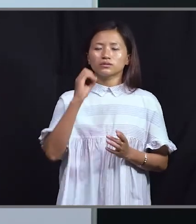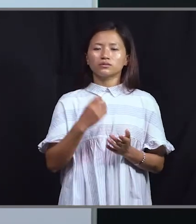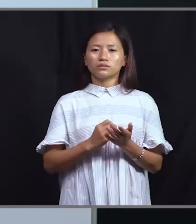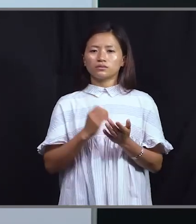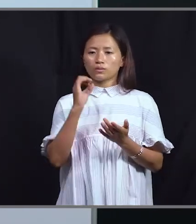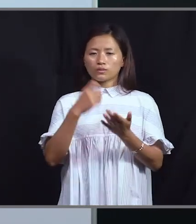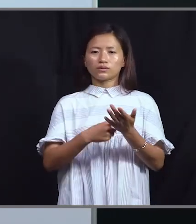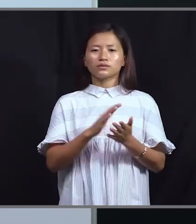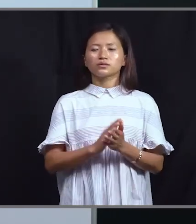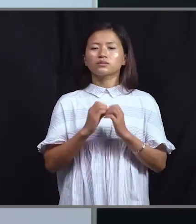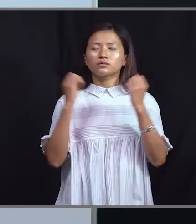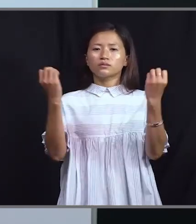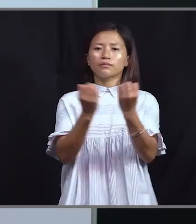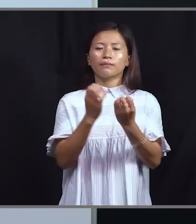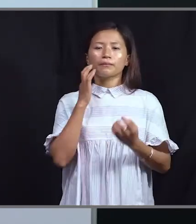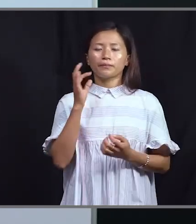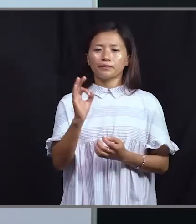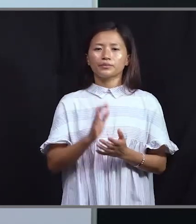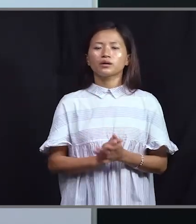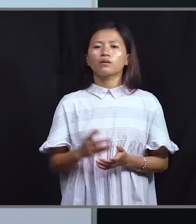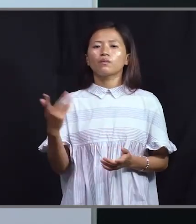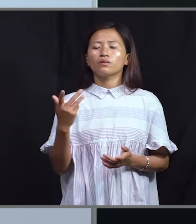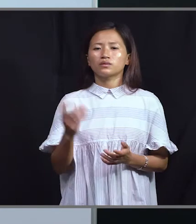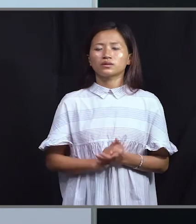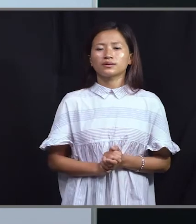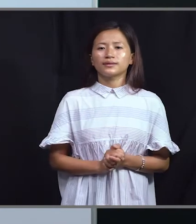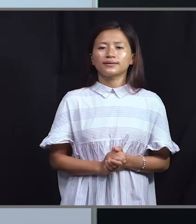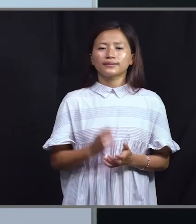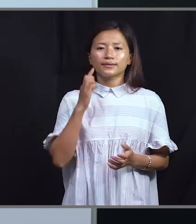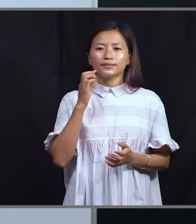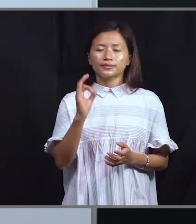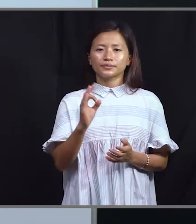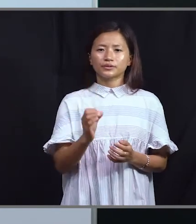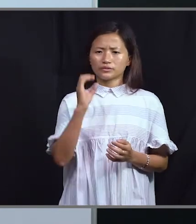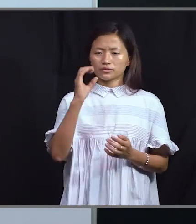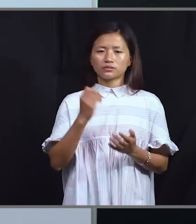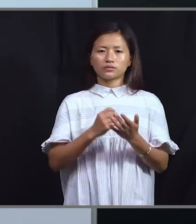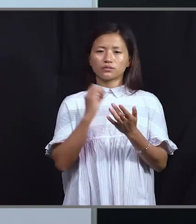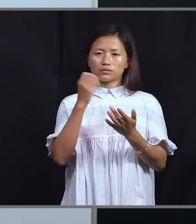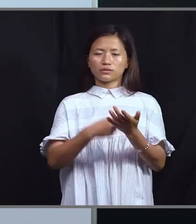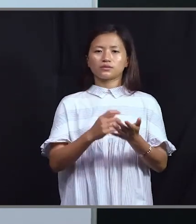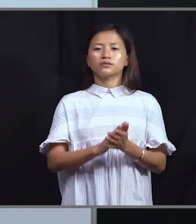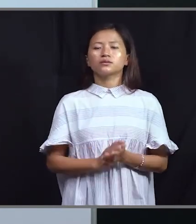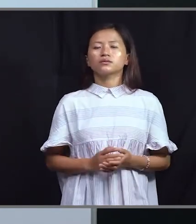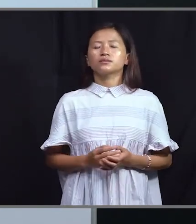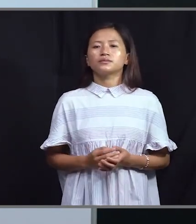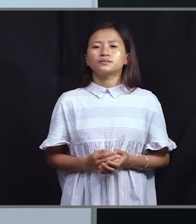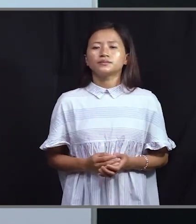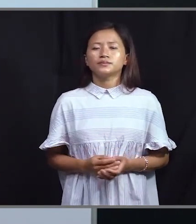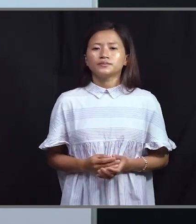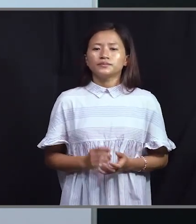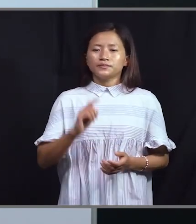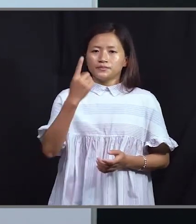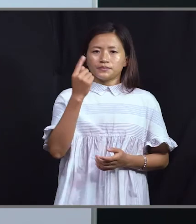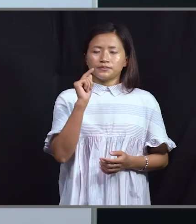important in an organization? Or what is the importance of coordination in an organization? Okay, so the first